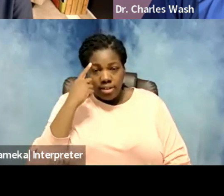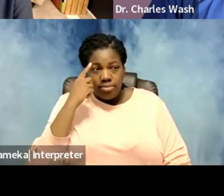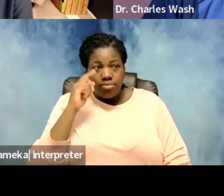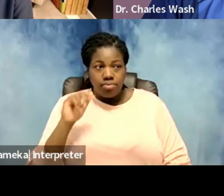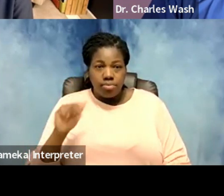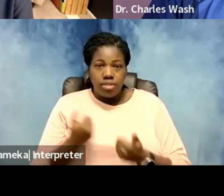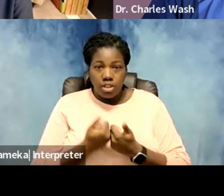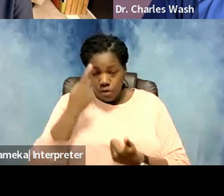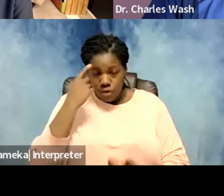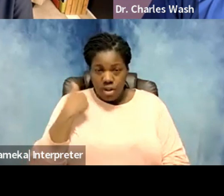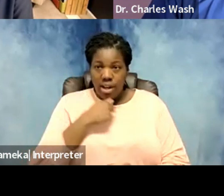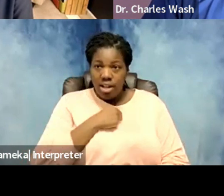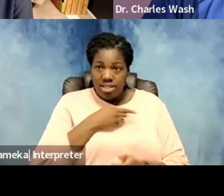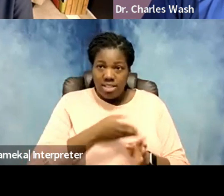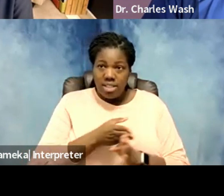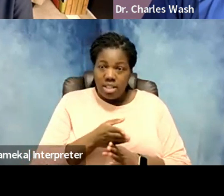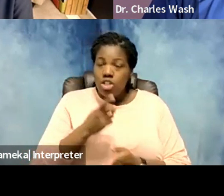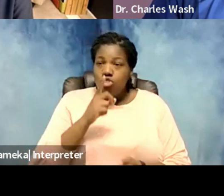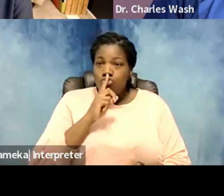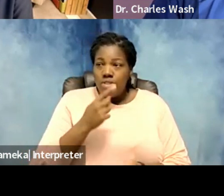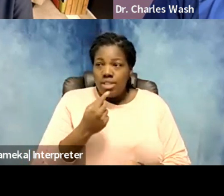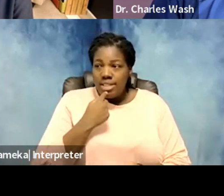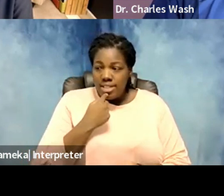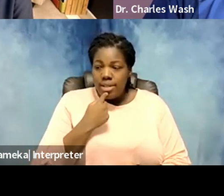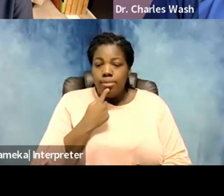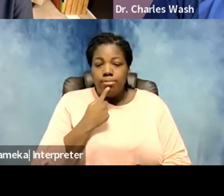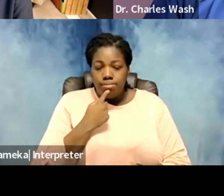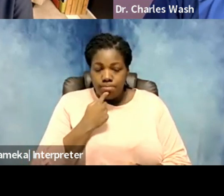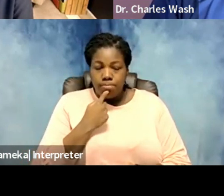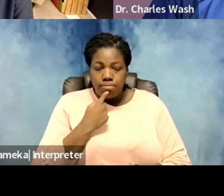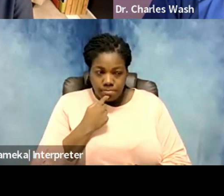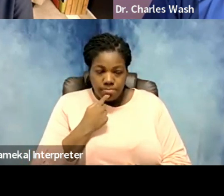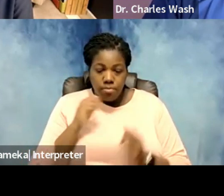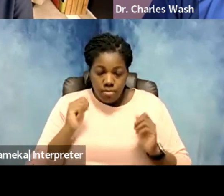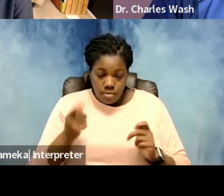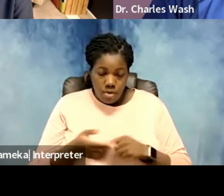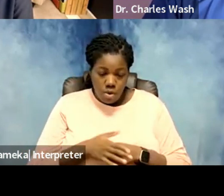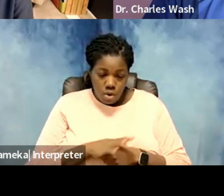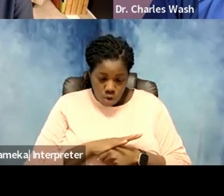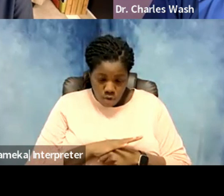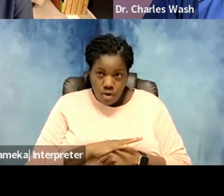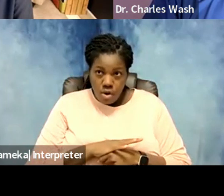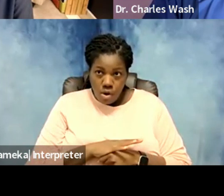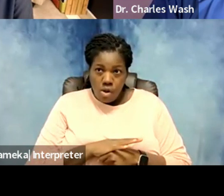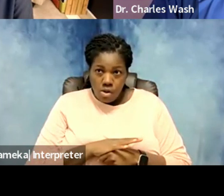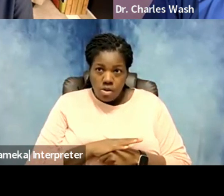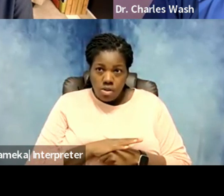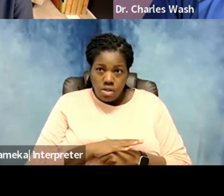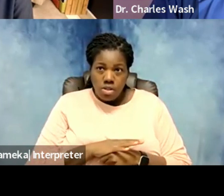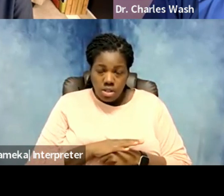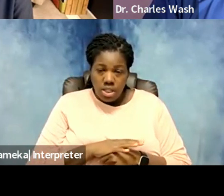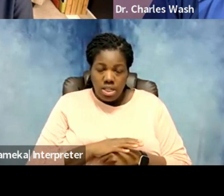challenge for us as an industry is to say, okay, the pandemic is moving behind